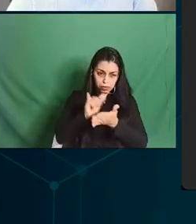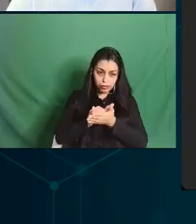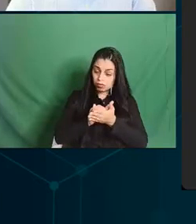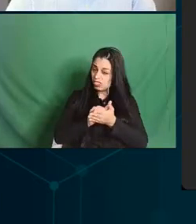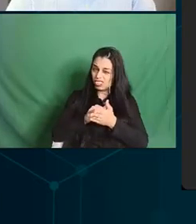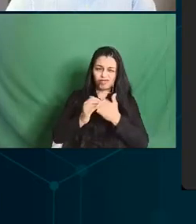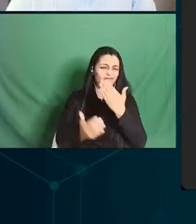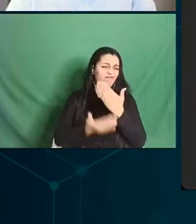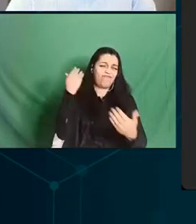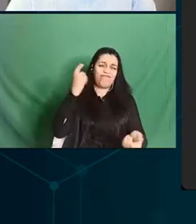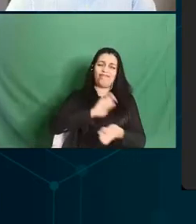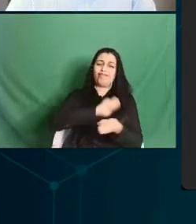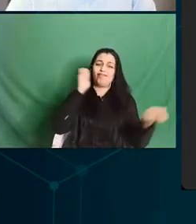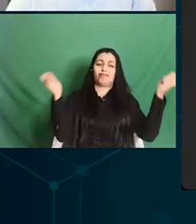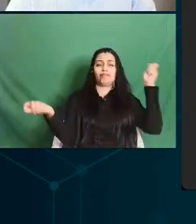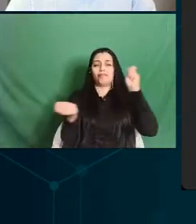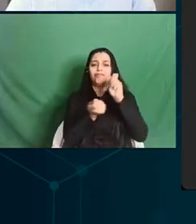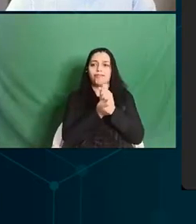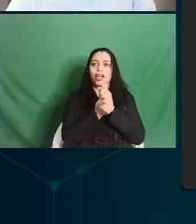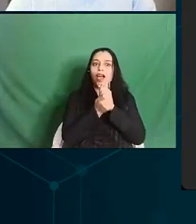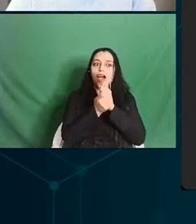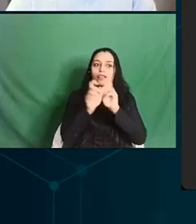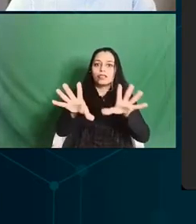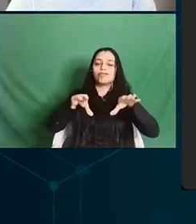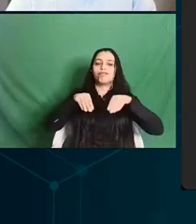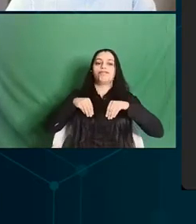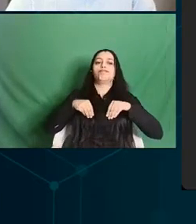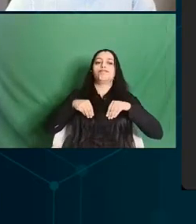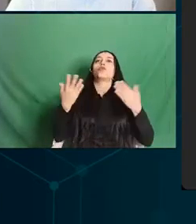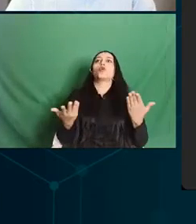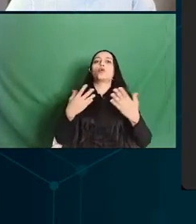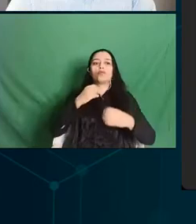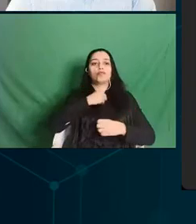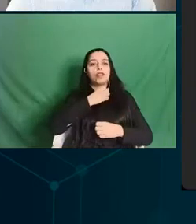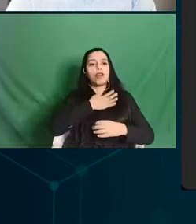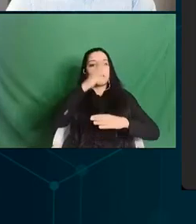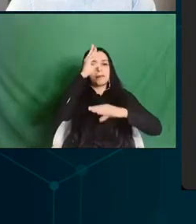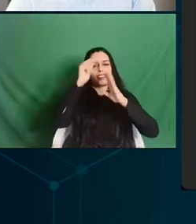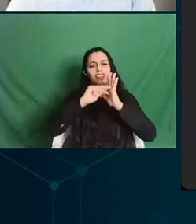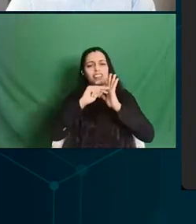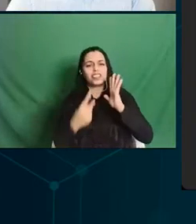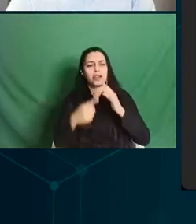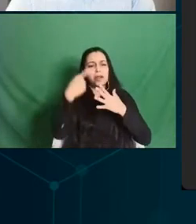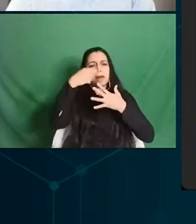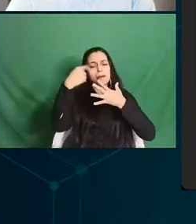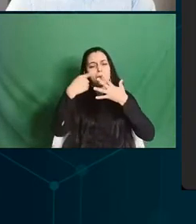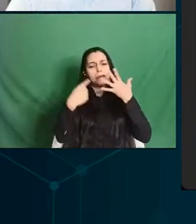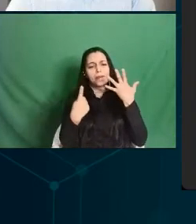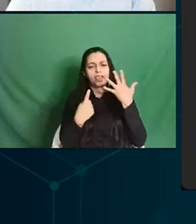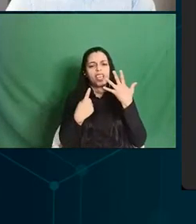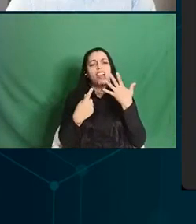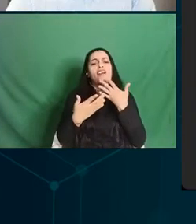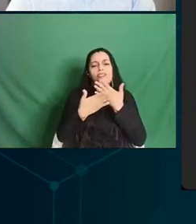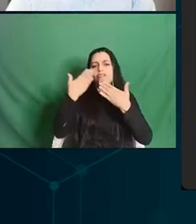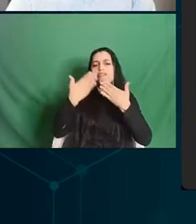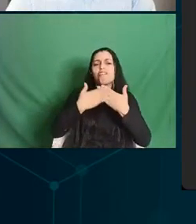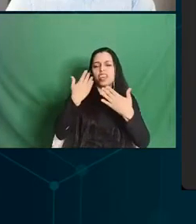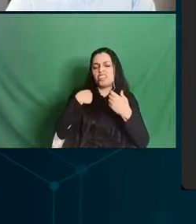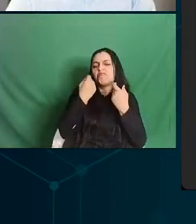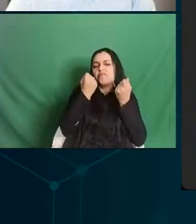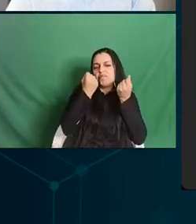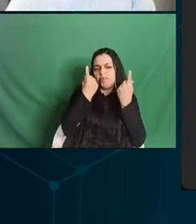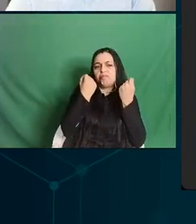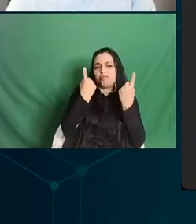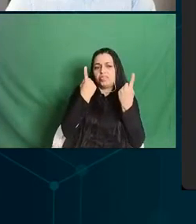to learn about these technologies. You can get to grips with them pretty easily. You can start in the cloud very cheaply. If you